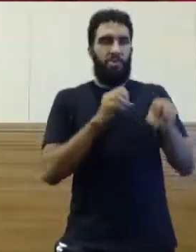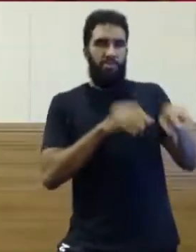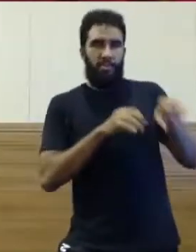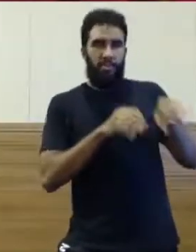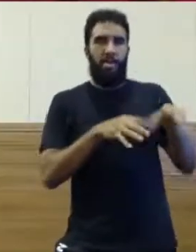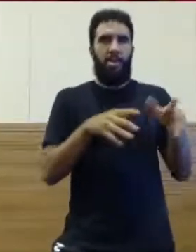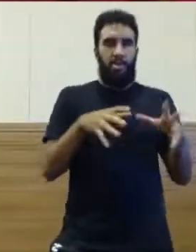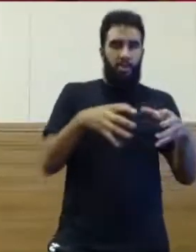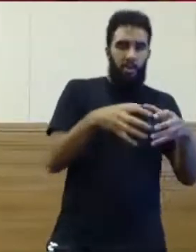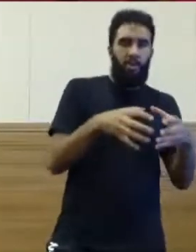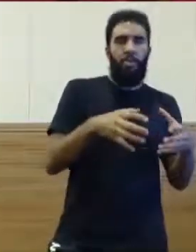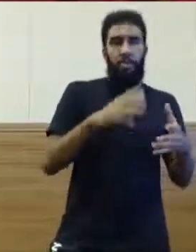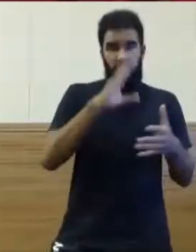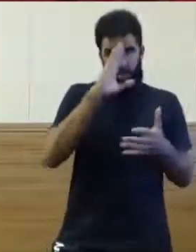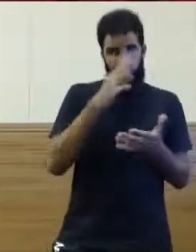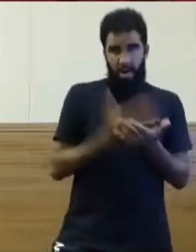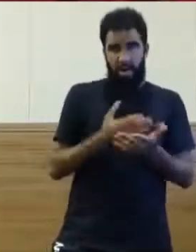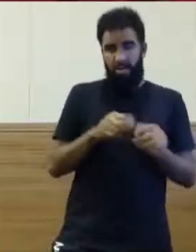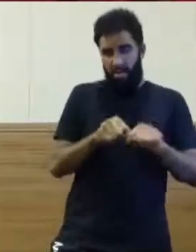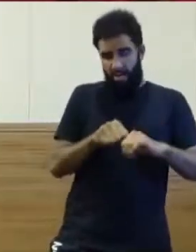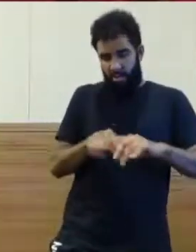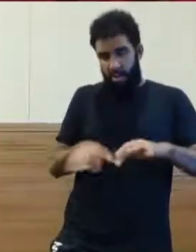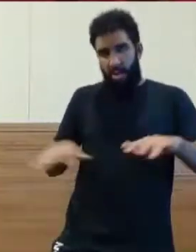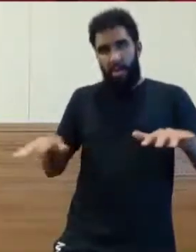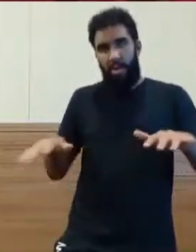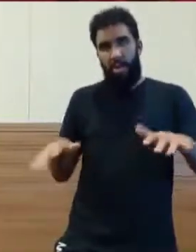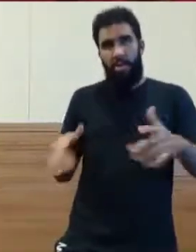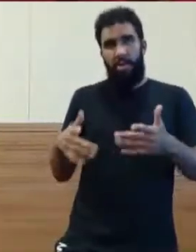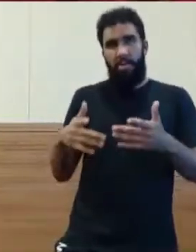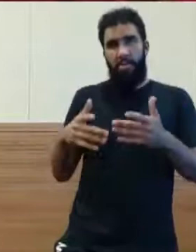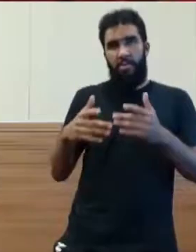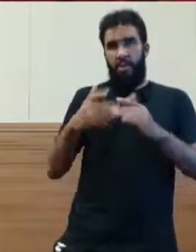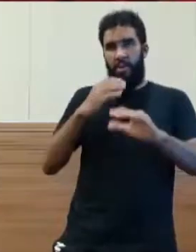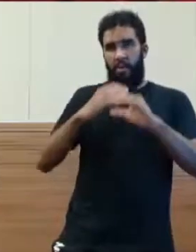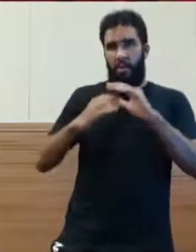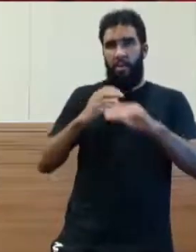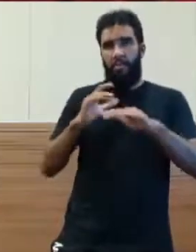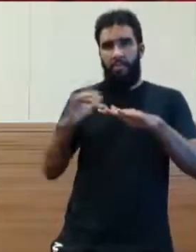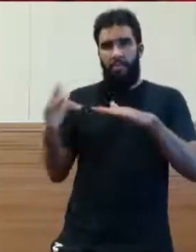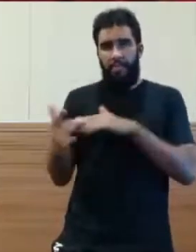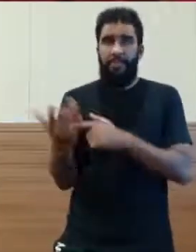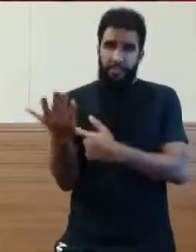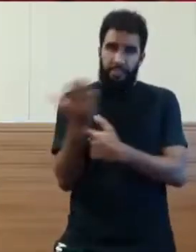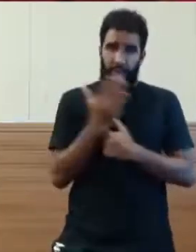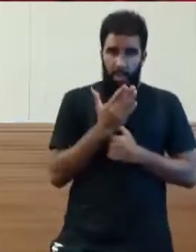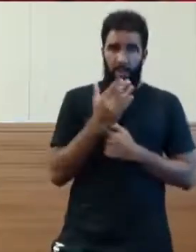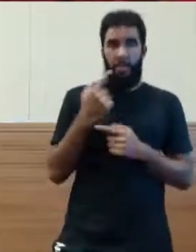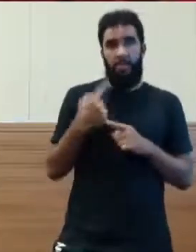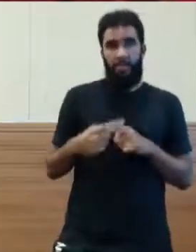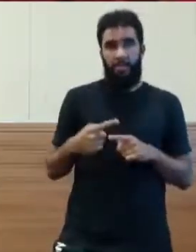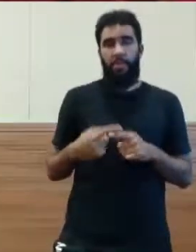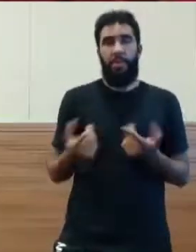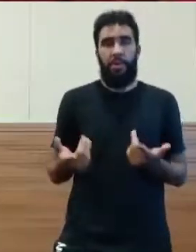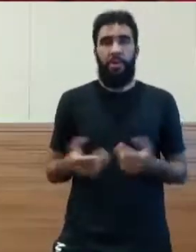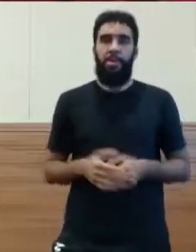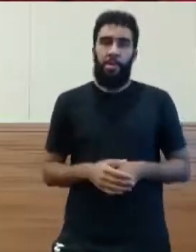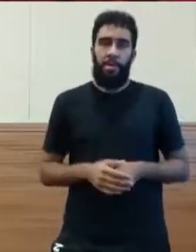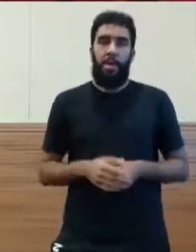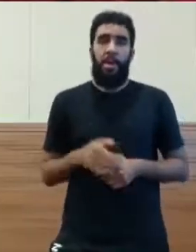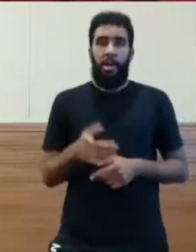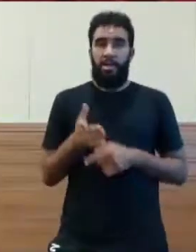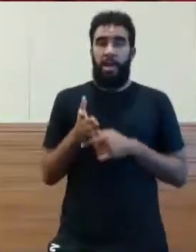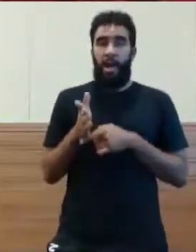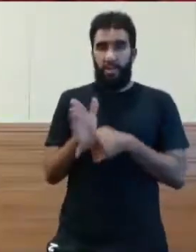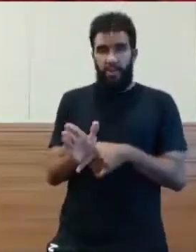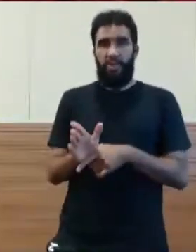when you're doing capacity building or groups. The means of communication help a lot